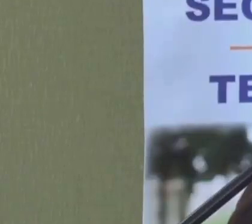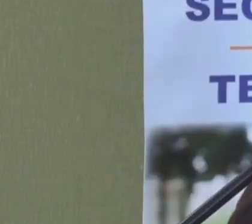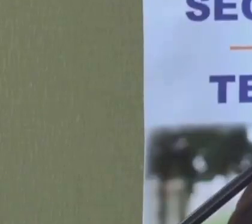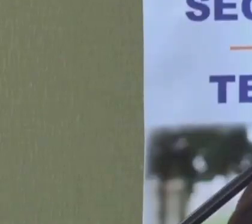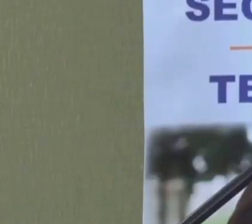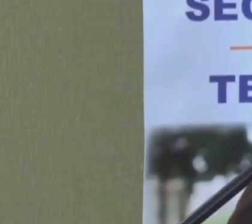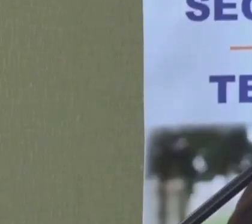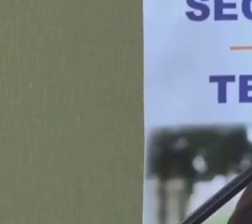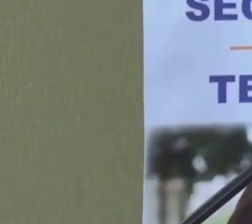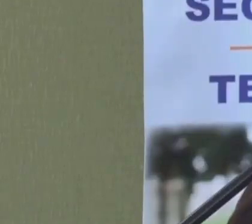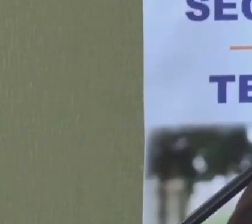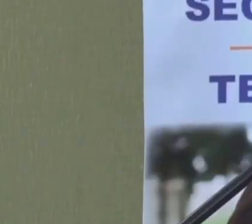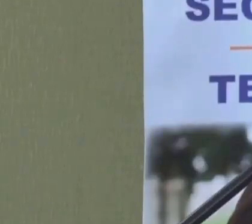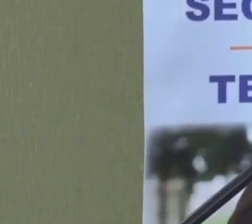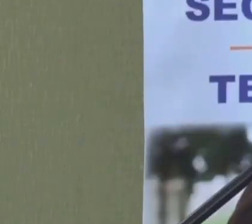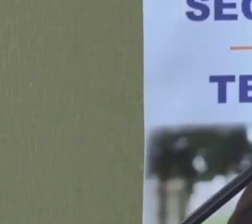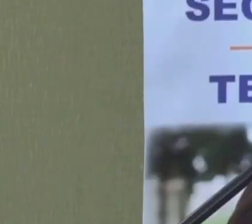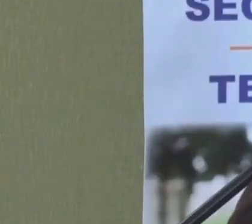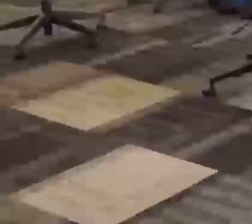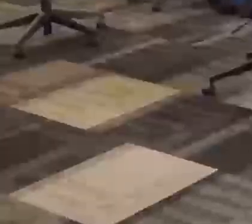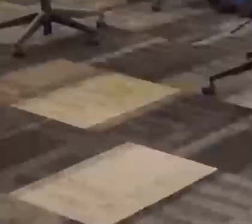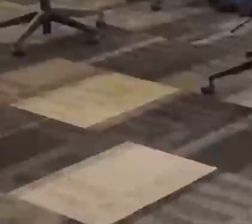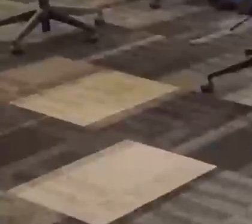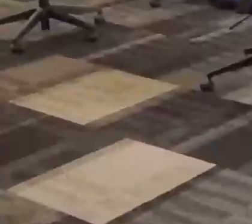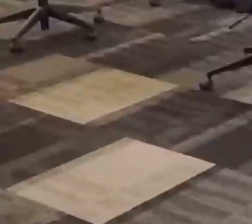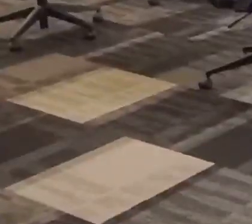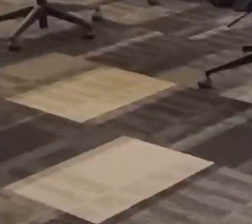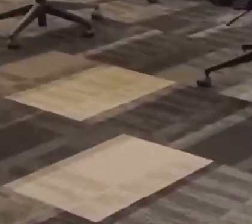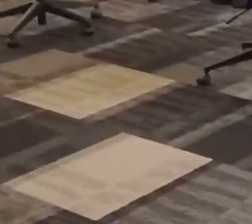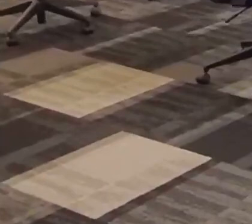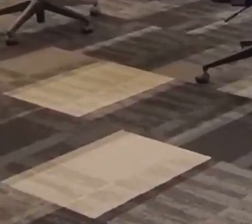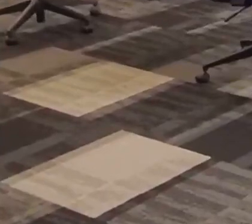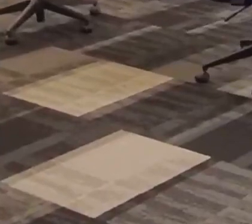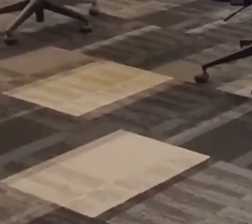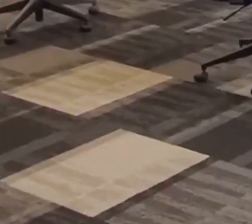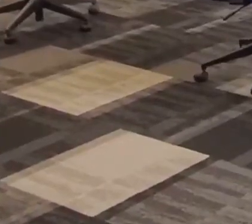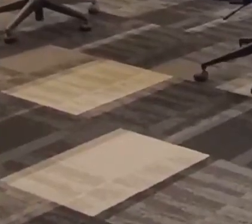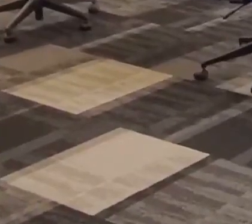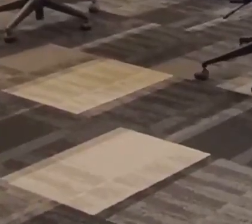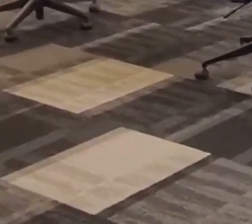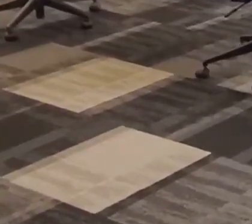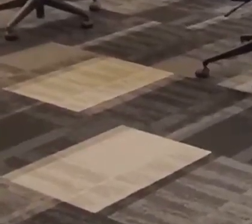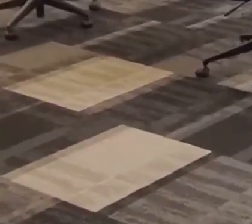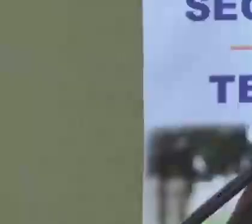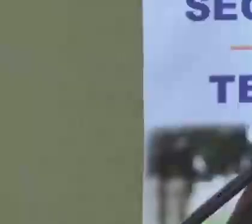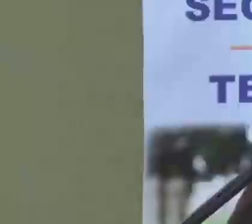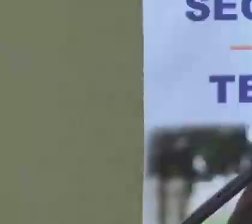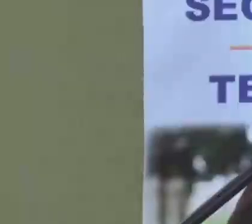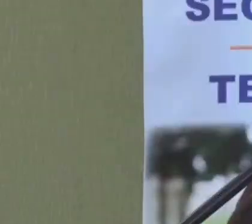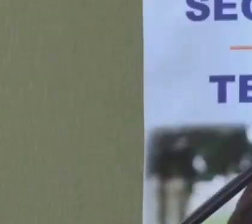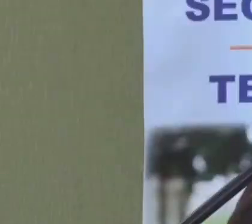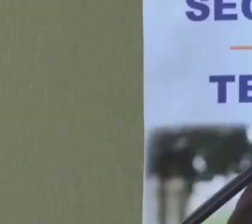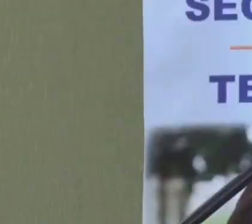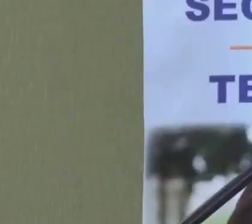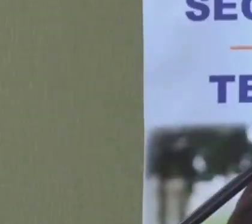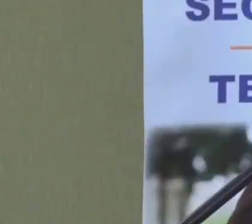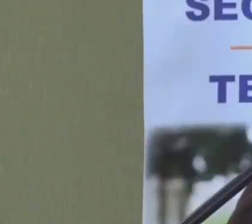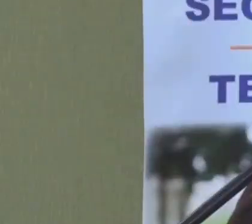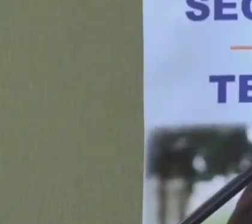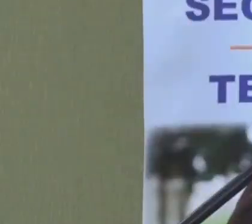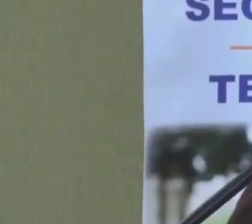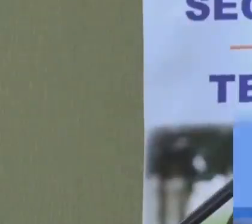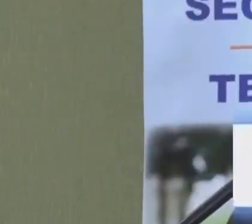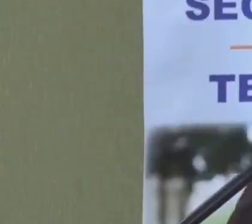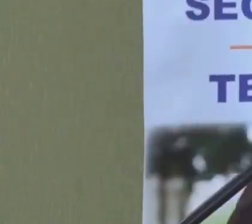little nuggets of gold that we can pull out of the experience. Corinne's book is one such positive. And so, Corinne,